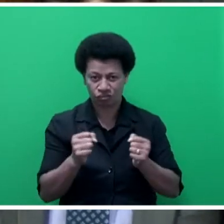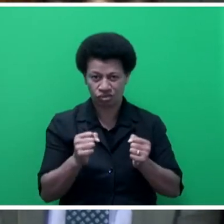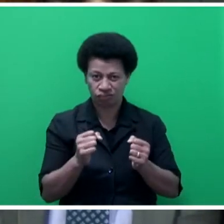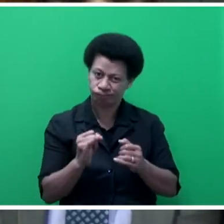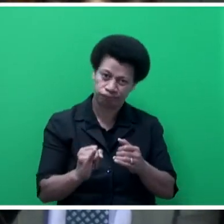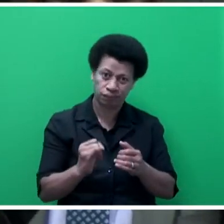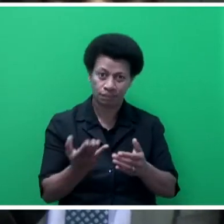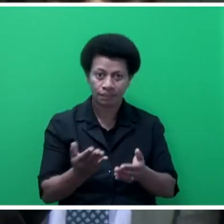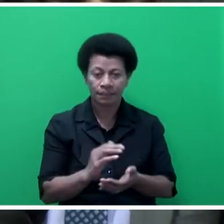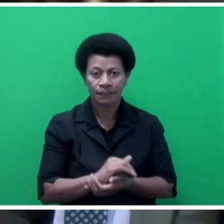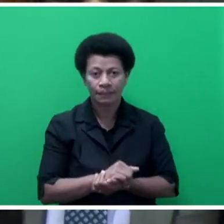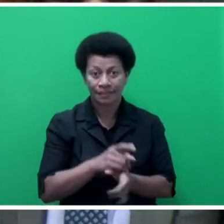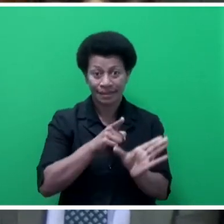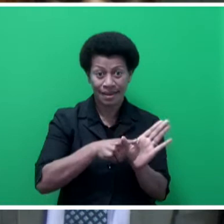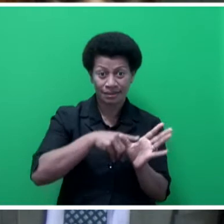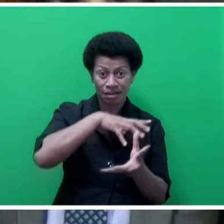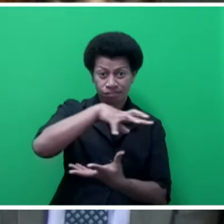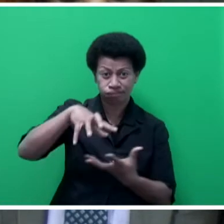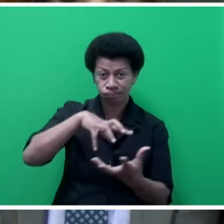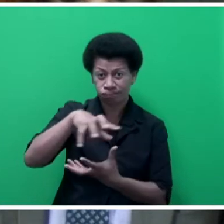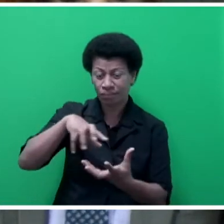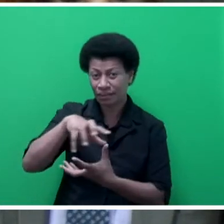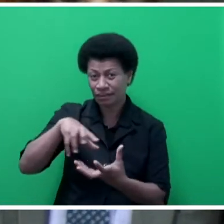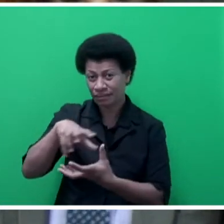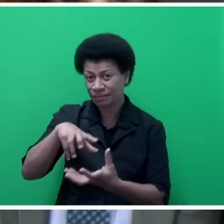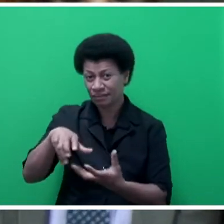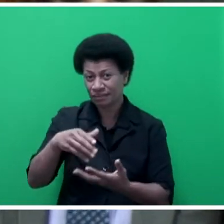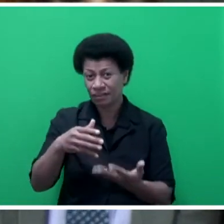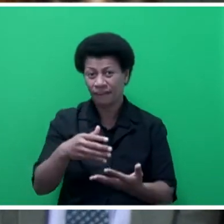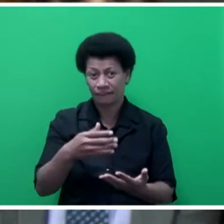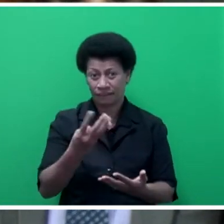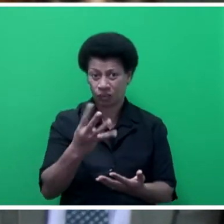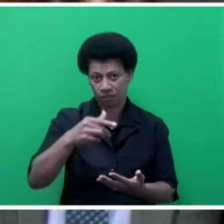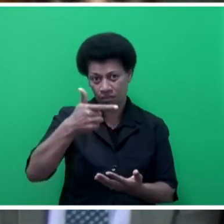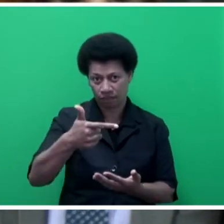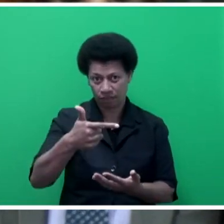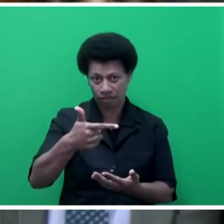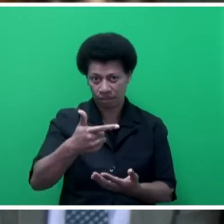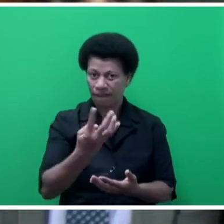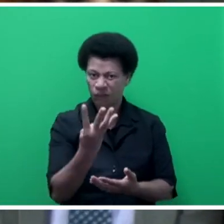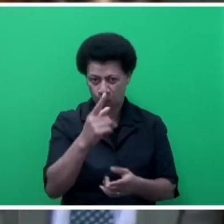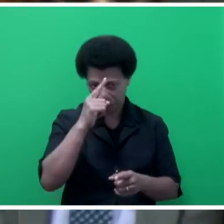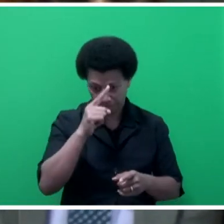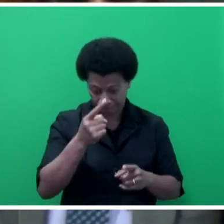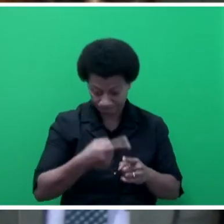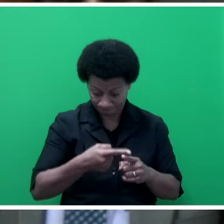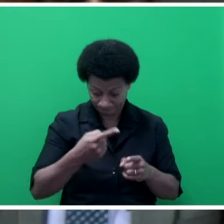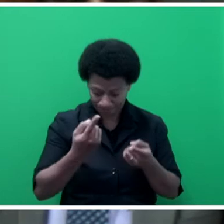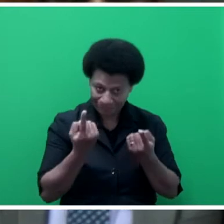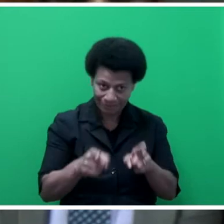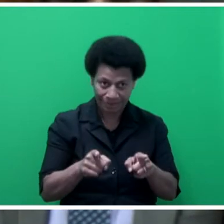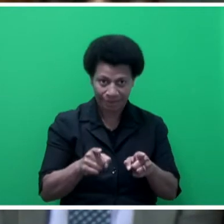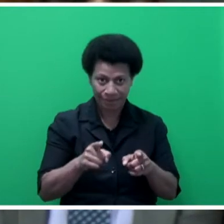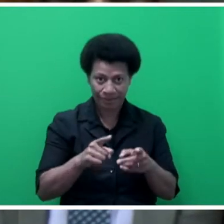With TCASA, we recorded 207 cases of leptospirosis and 4 deaths, 505 cases of dengue fever with 1